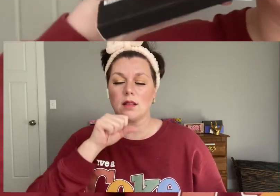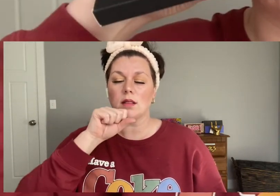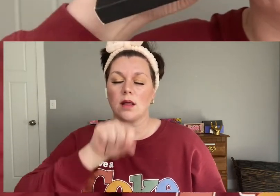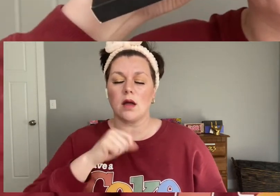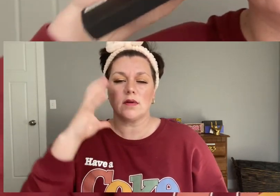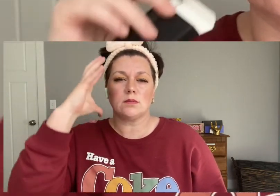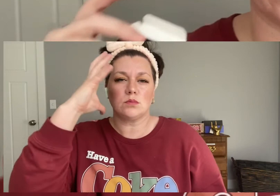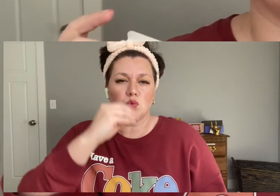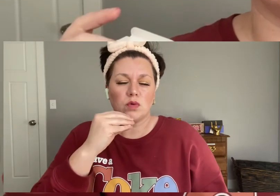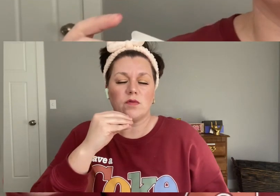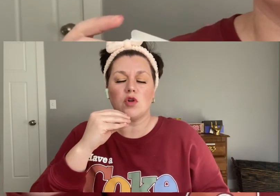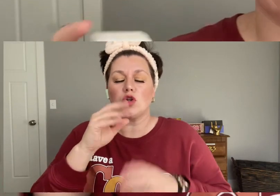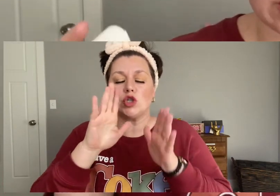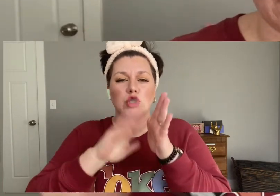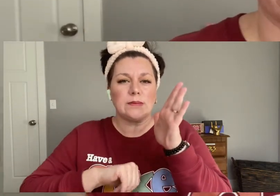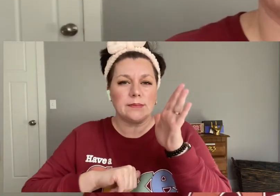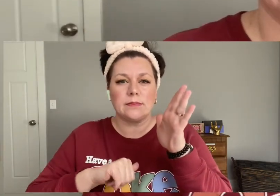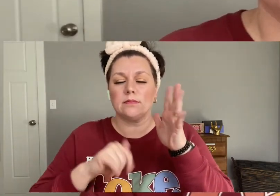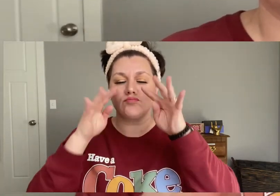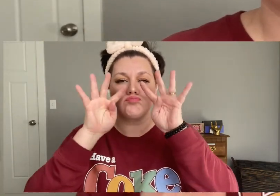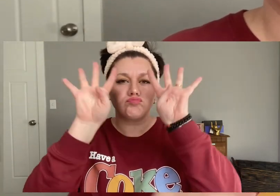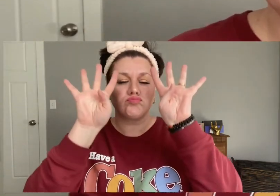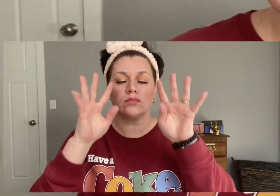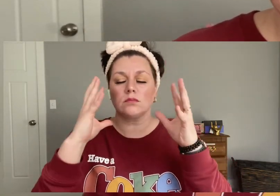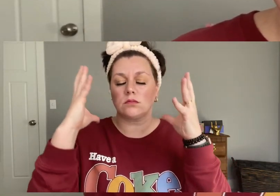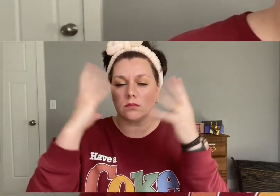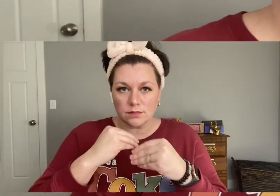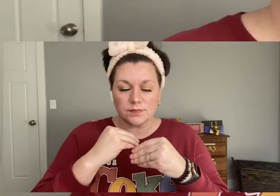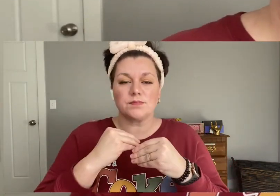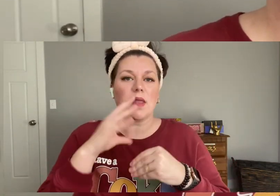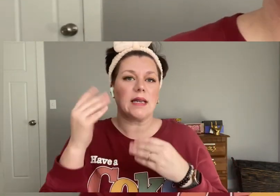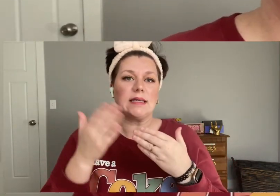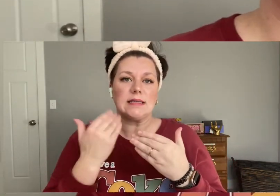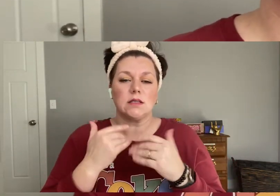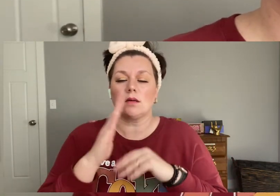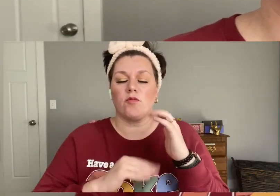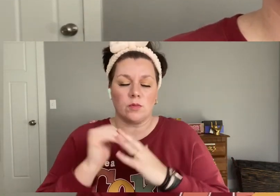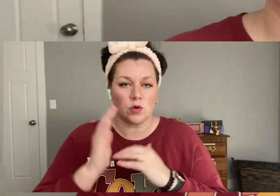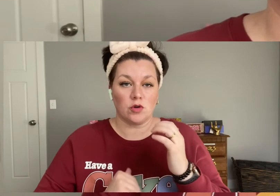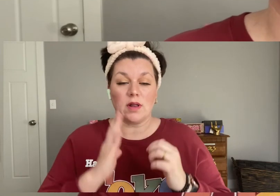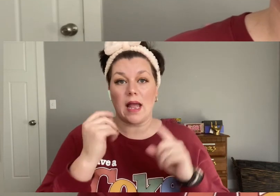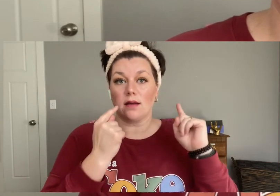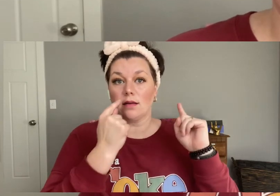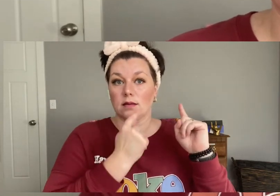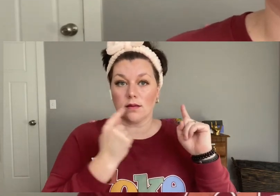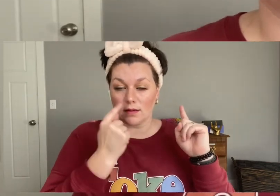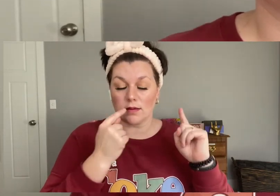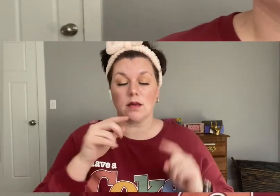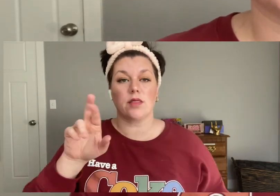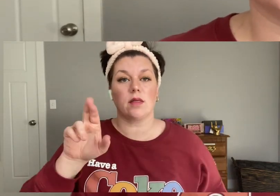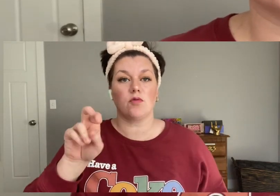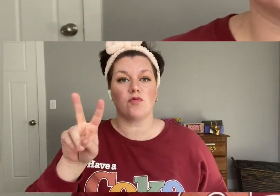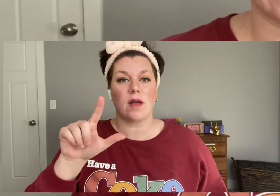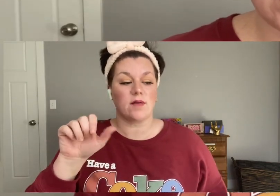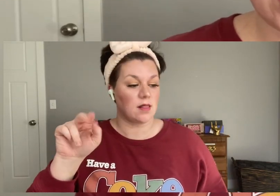like beautiful, just beautiful. With the lips, I decided to go with the Revlon Colorstay Ink.